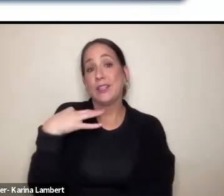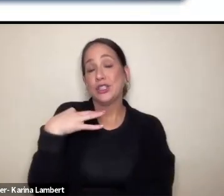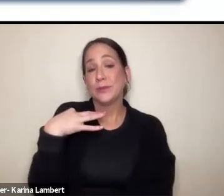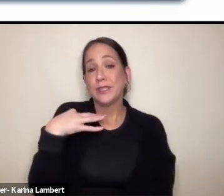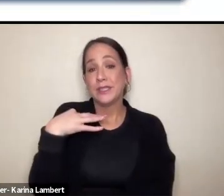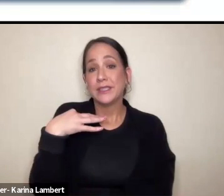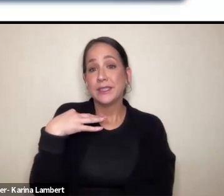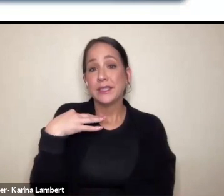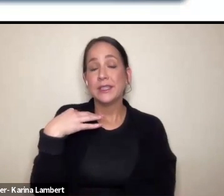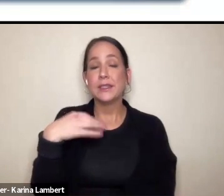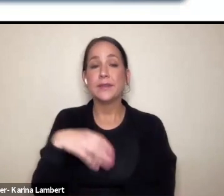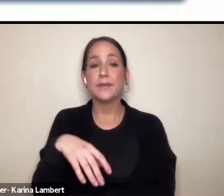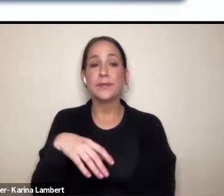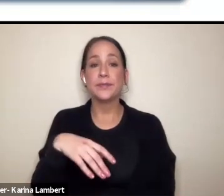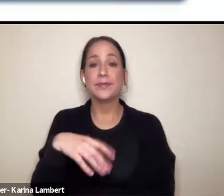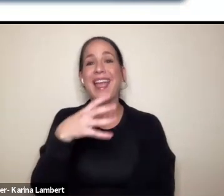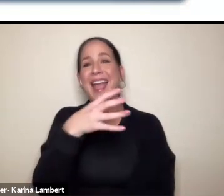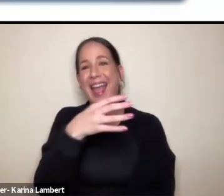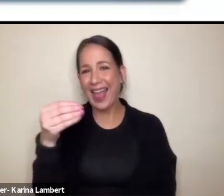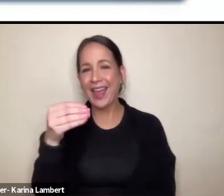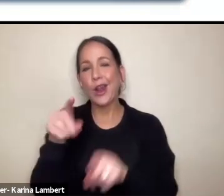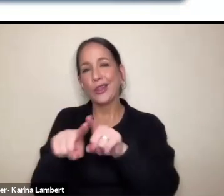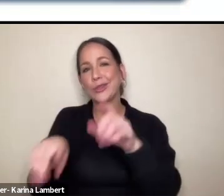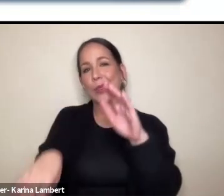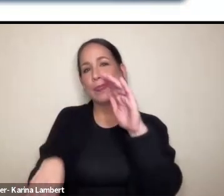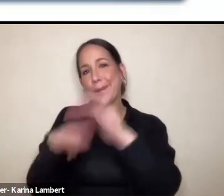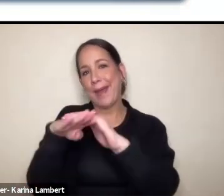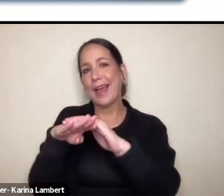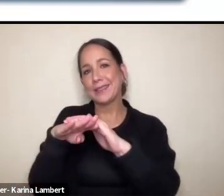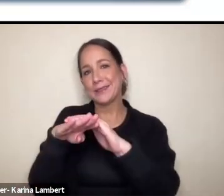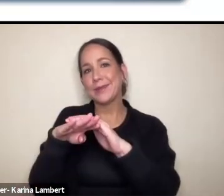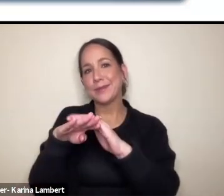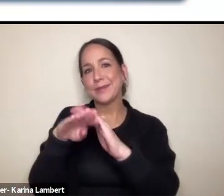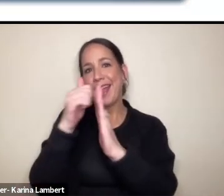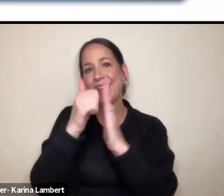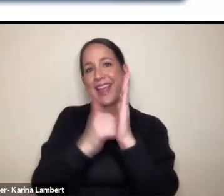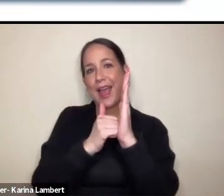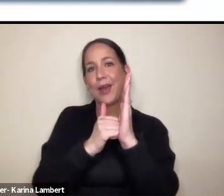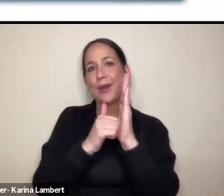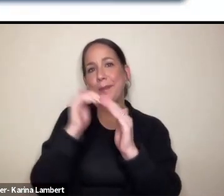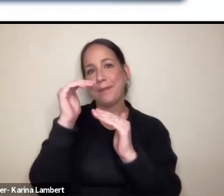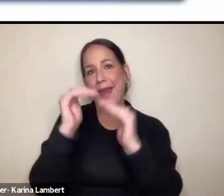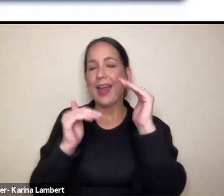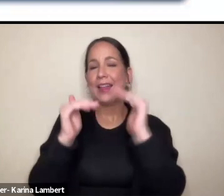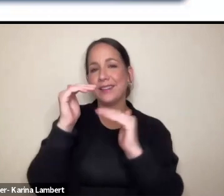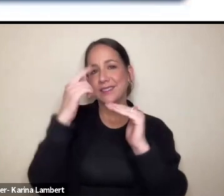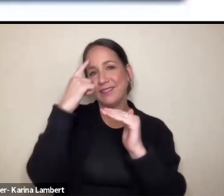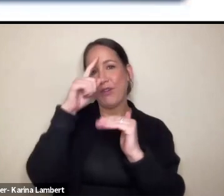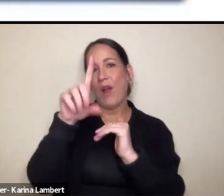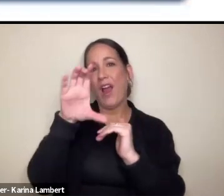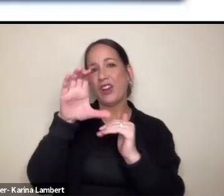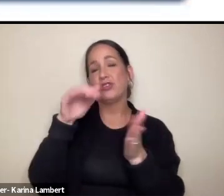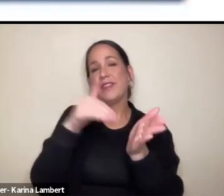the maximum account balance of 100,000 before SSI is impacted, as well as the $19,000 a